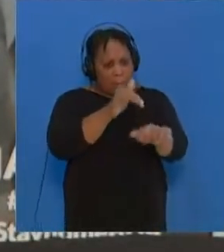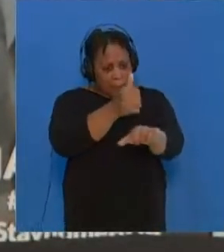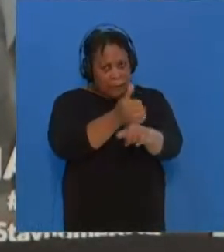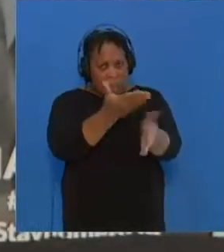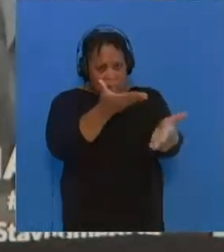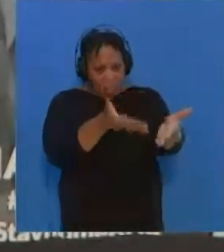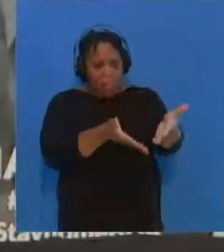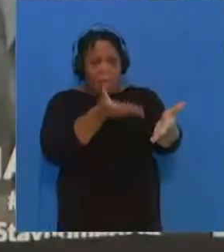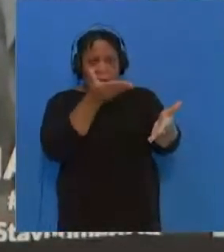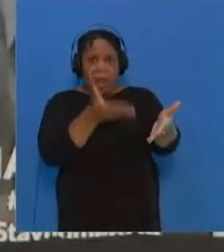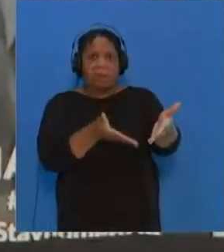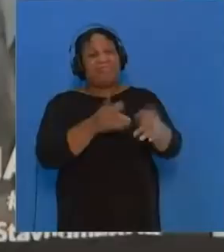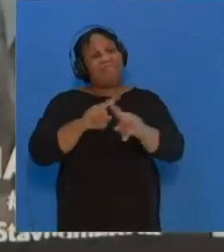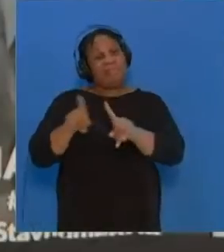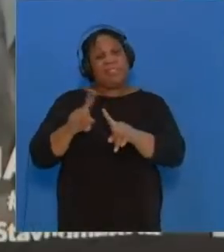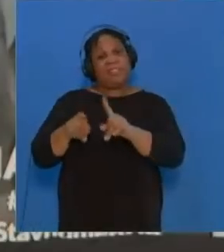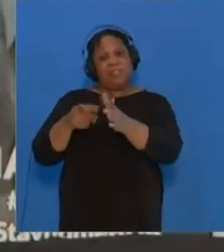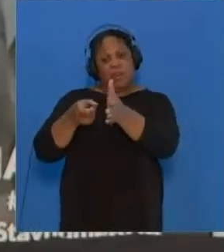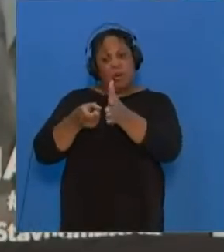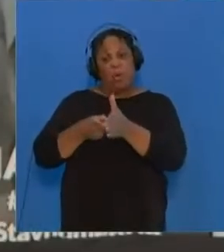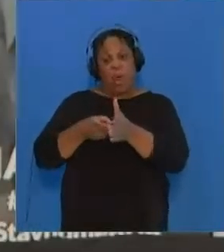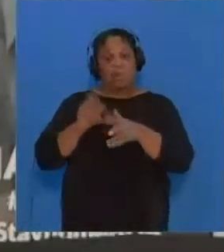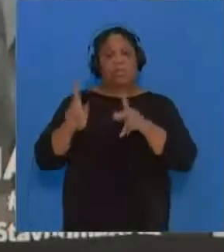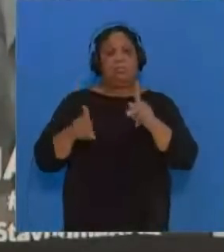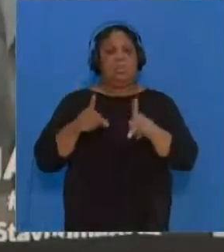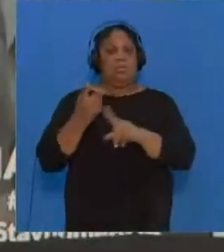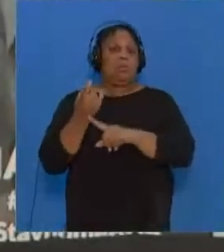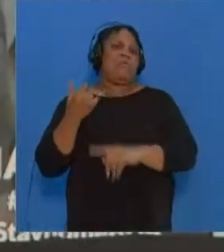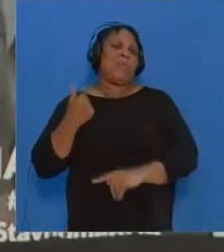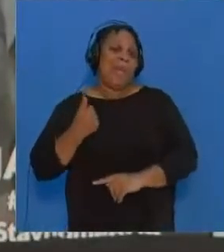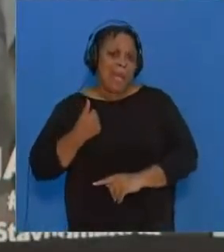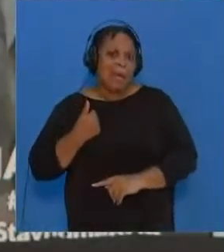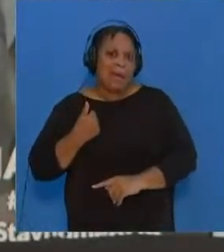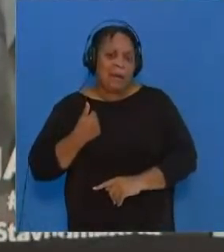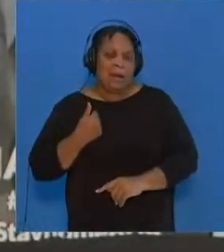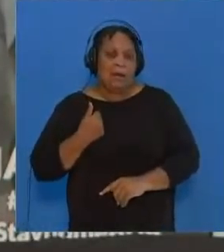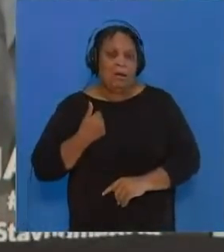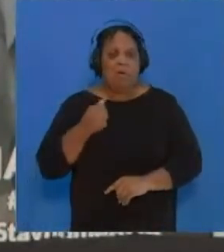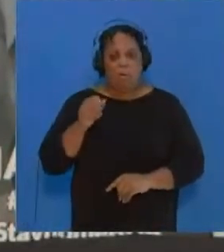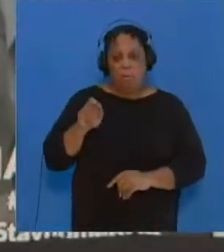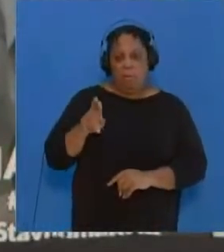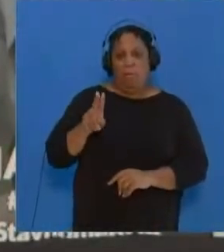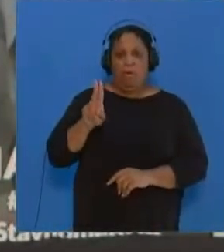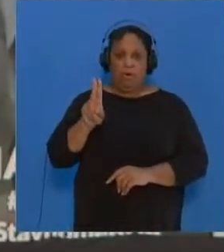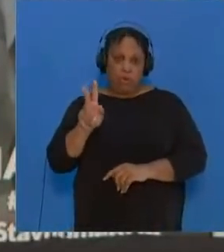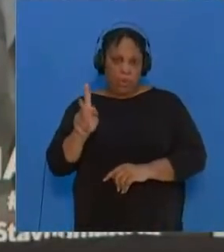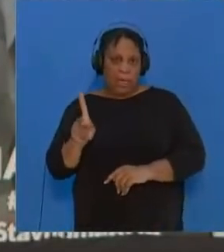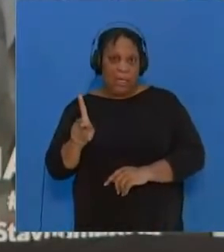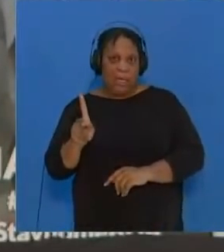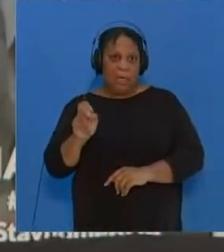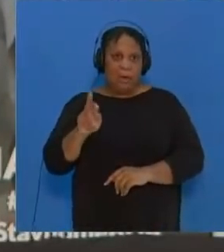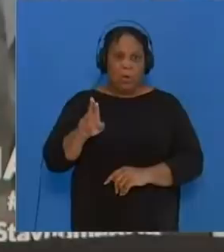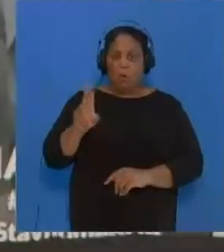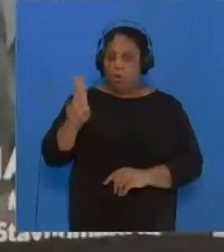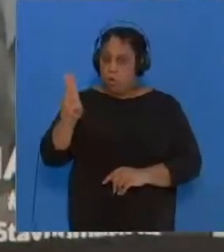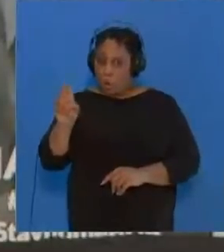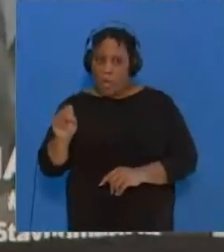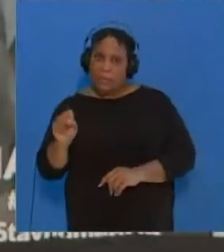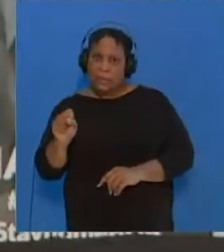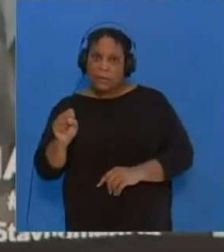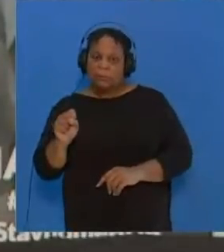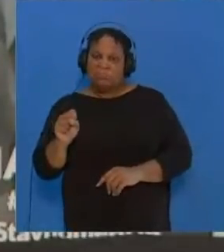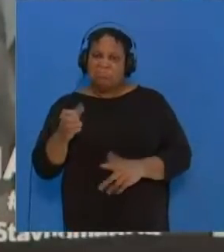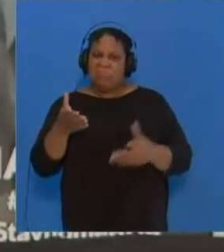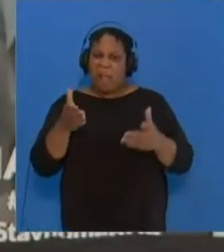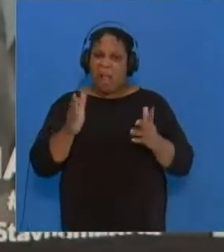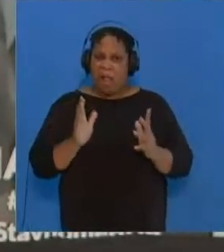have different requirements for persons who may be coming from Canada, or maybe coming from the United Kingdom, or maybe coming from the United States, and allows you